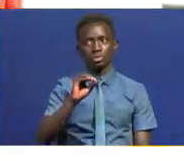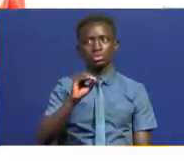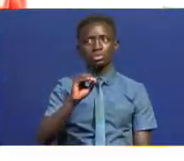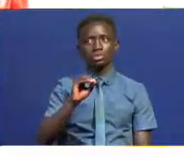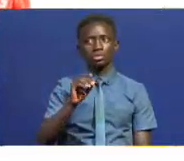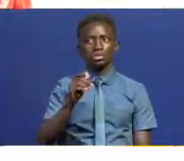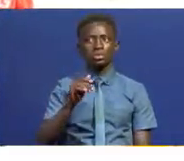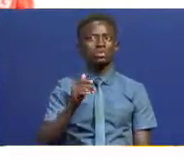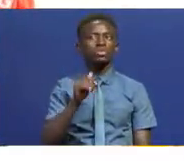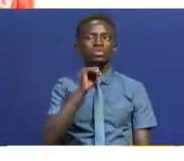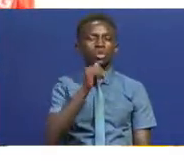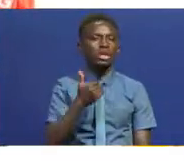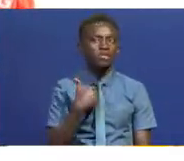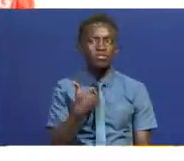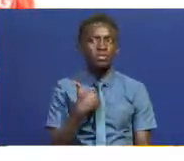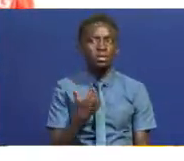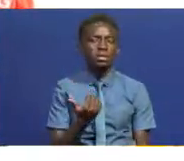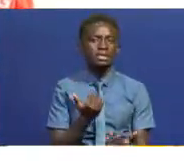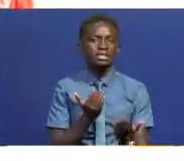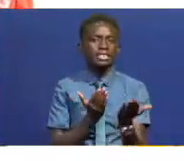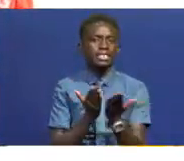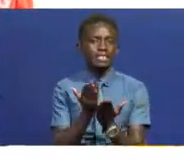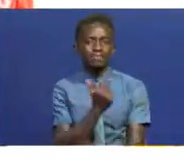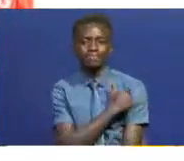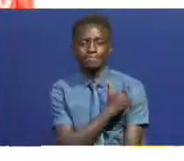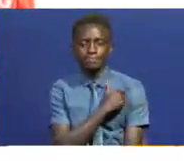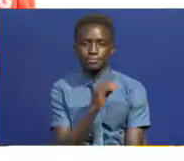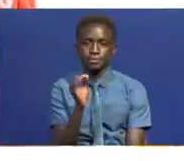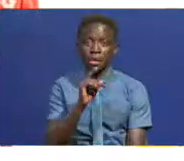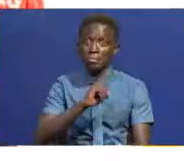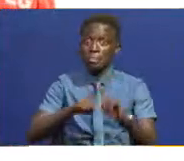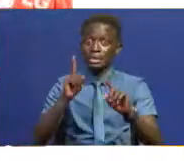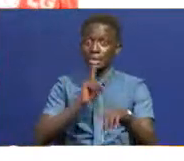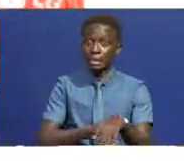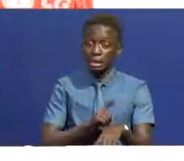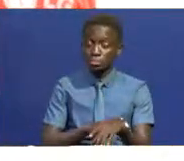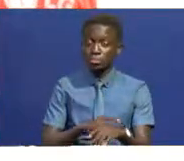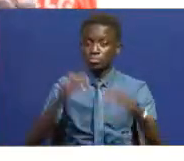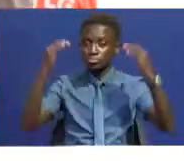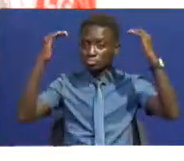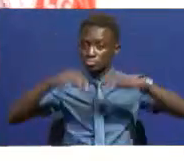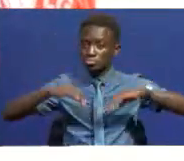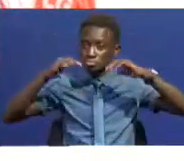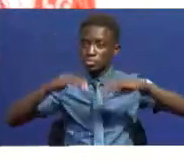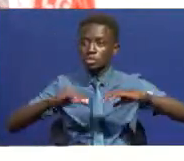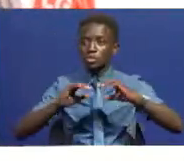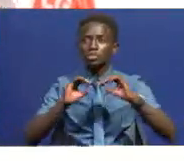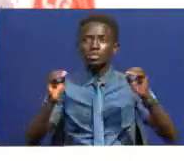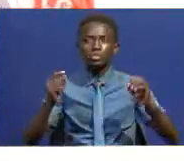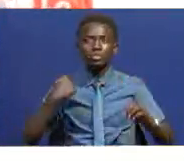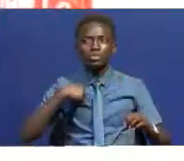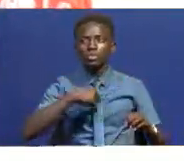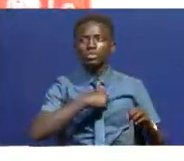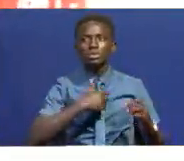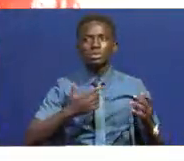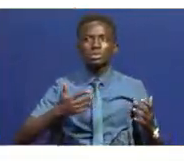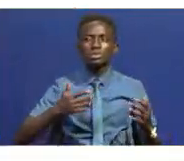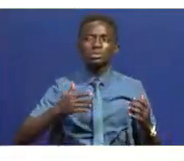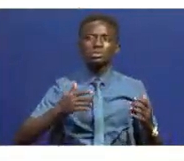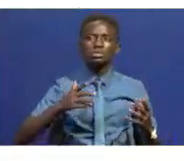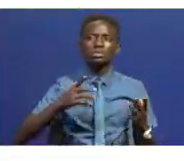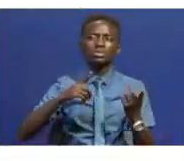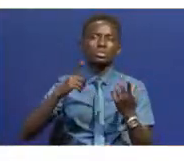inakosa huduma, lakini wakati mvua hakuna tunapata huduma wapi? Kwa